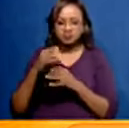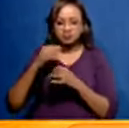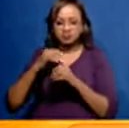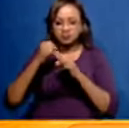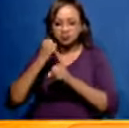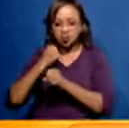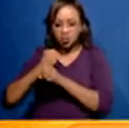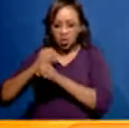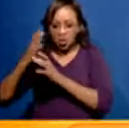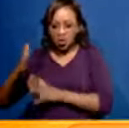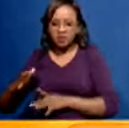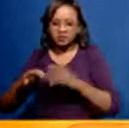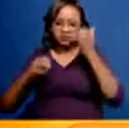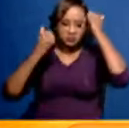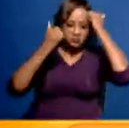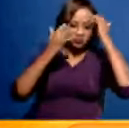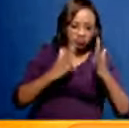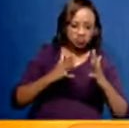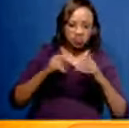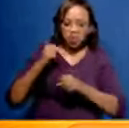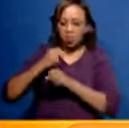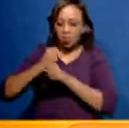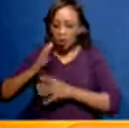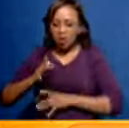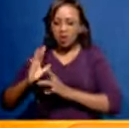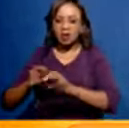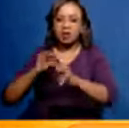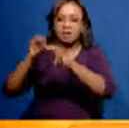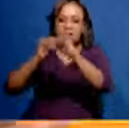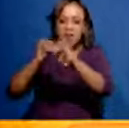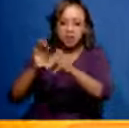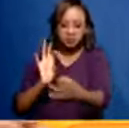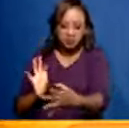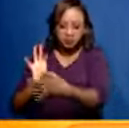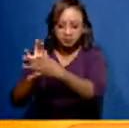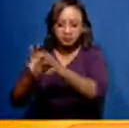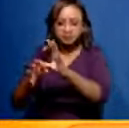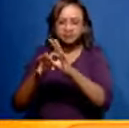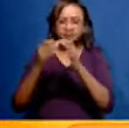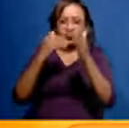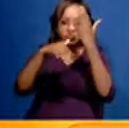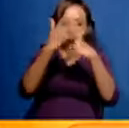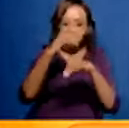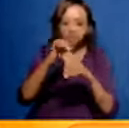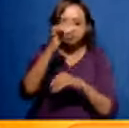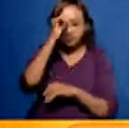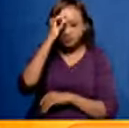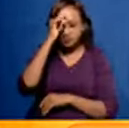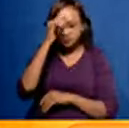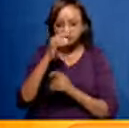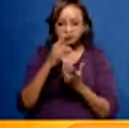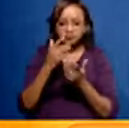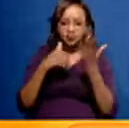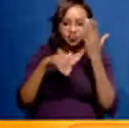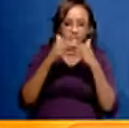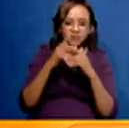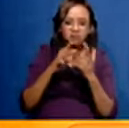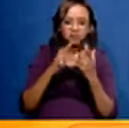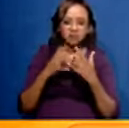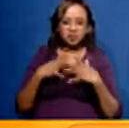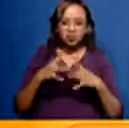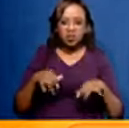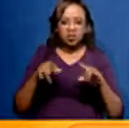students, between faculty and management, between the university and government, between university and philanthropy. I think that